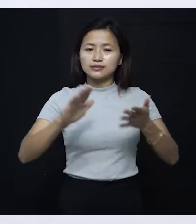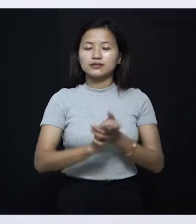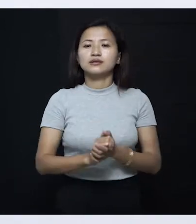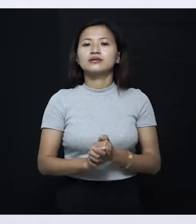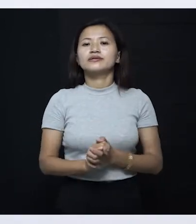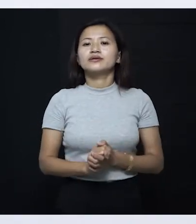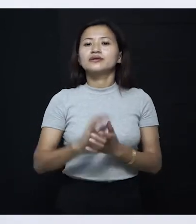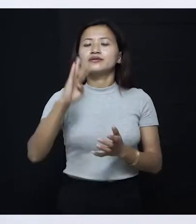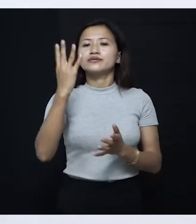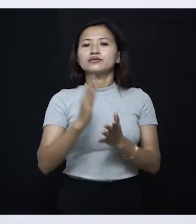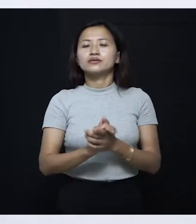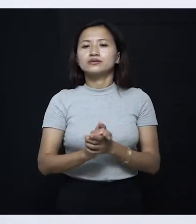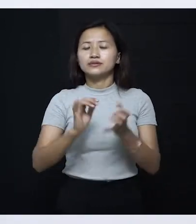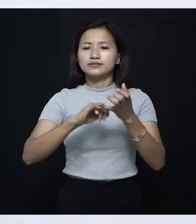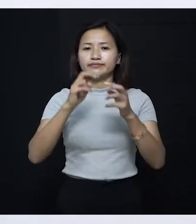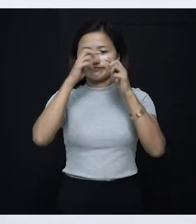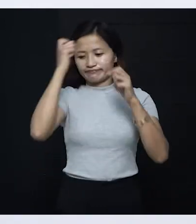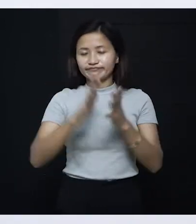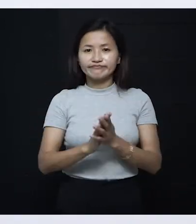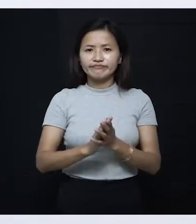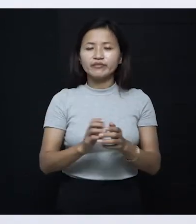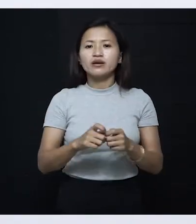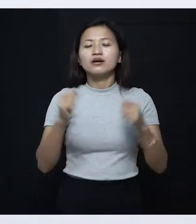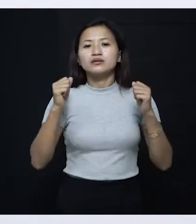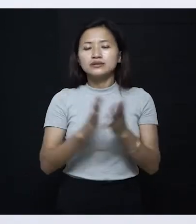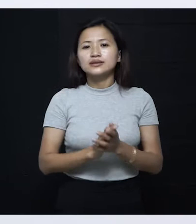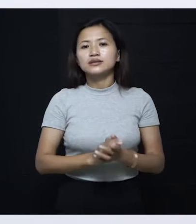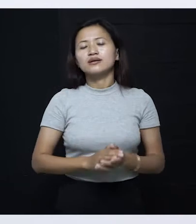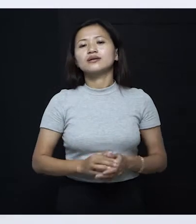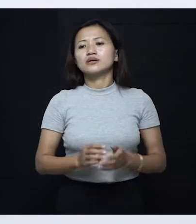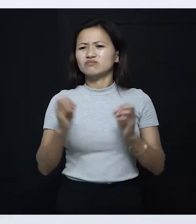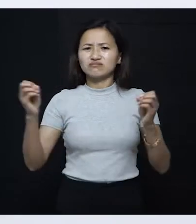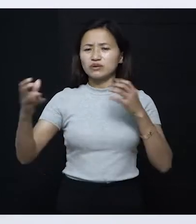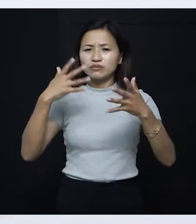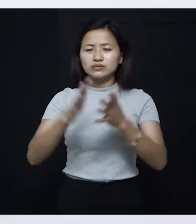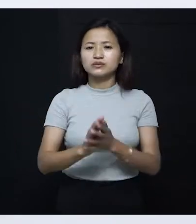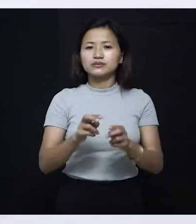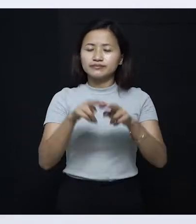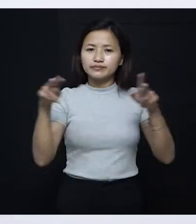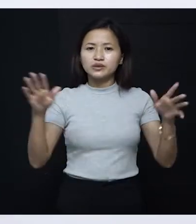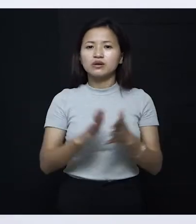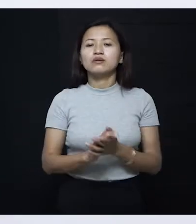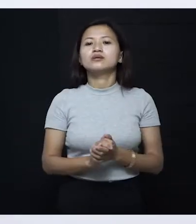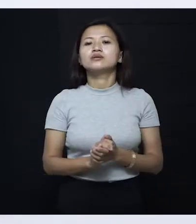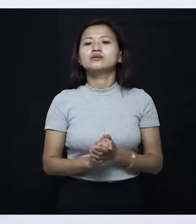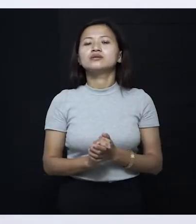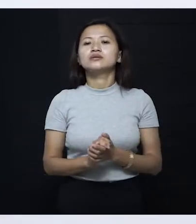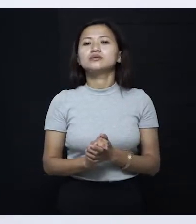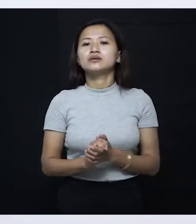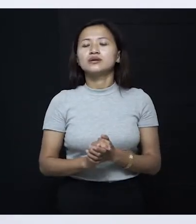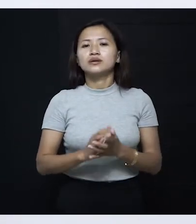call it as the 4 distinct seasons. And those 4 distinct seasons, they are called as the when we